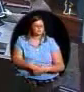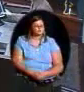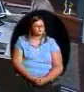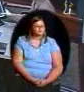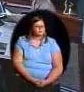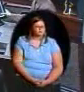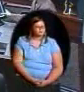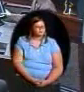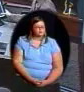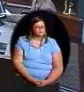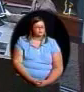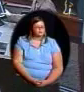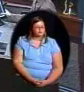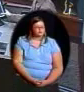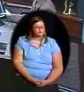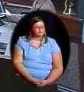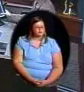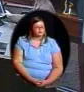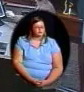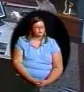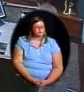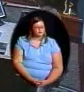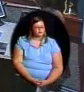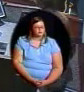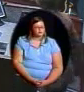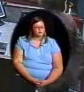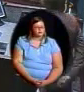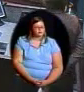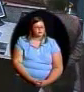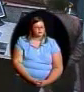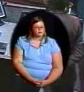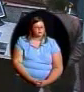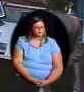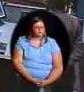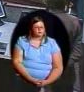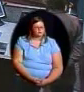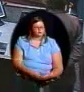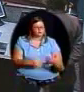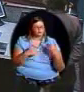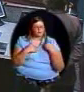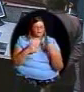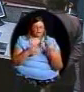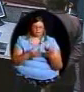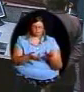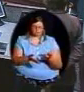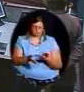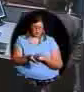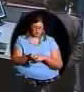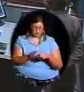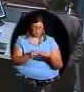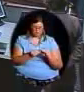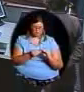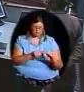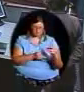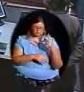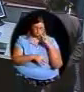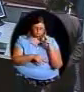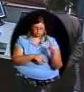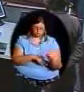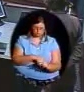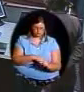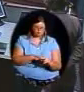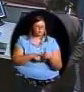What do we have a point for an enrollment cap that we look at when we're looking at our elementary